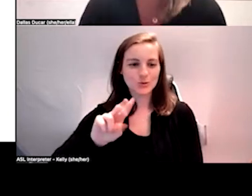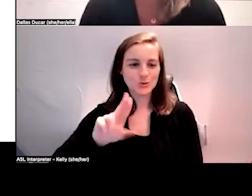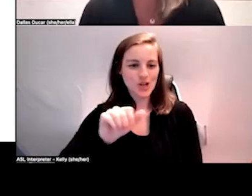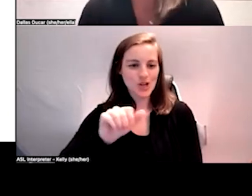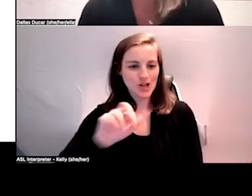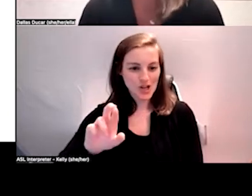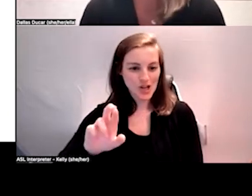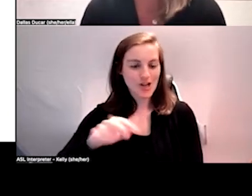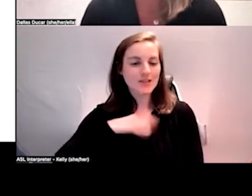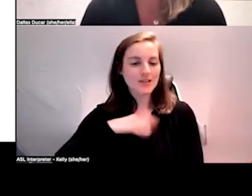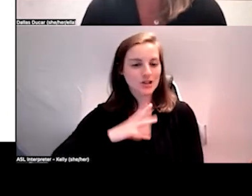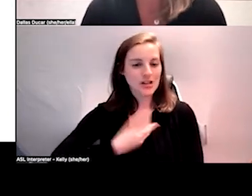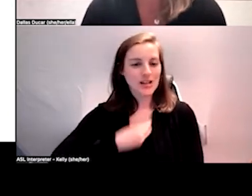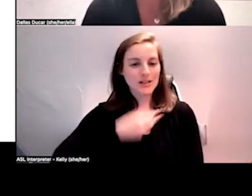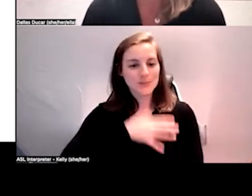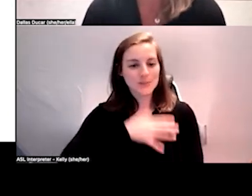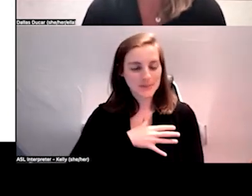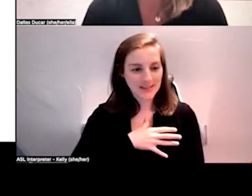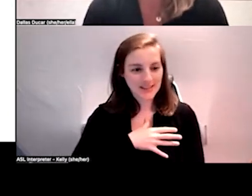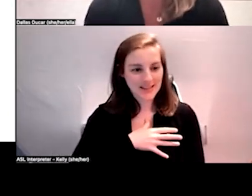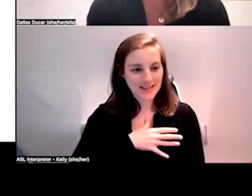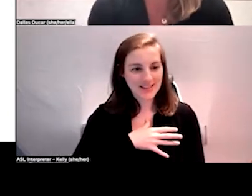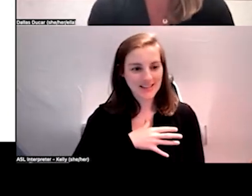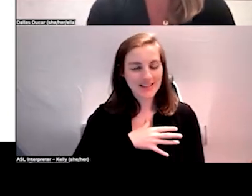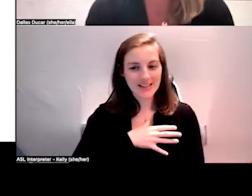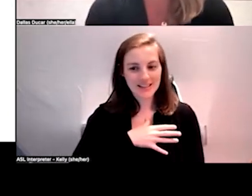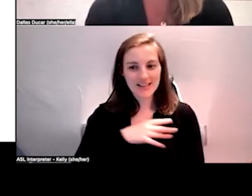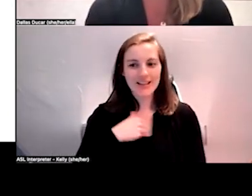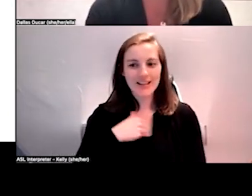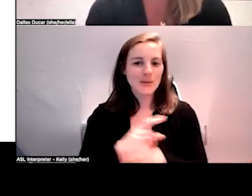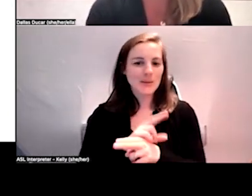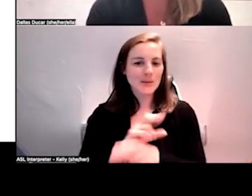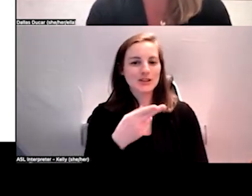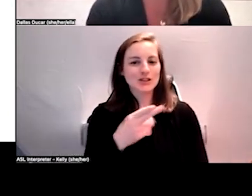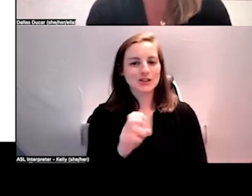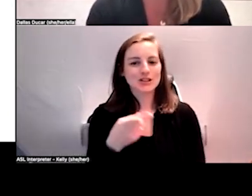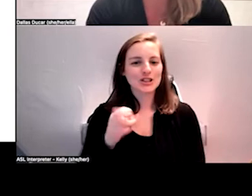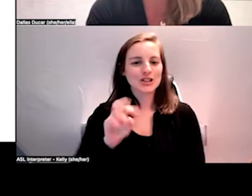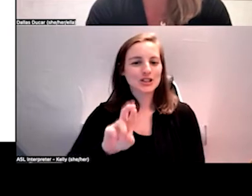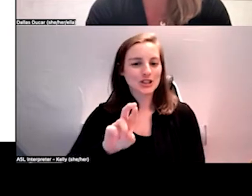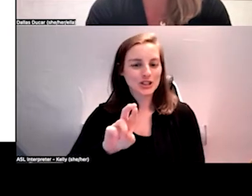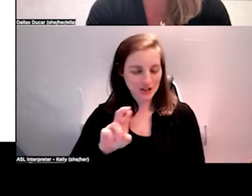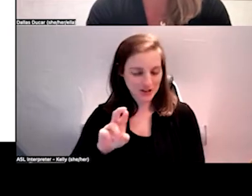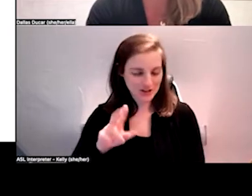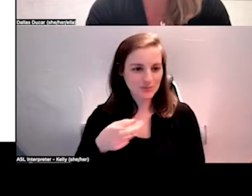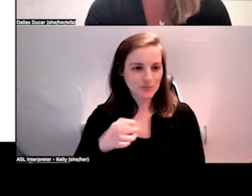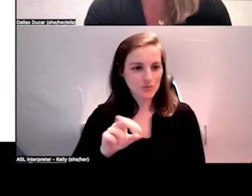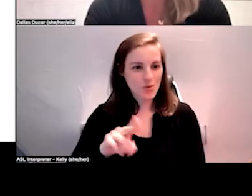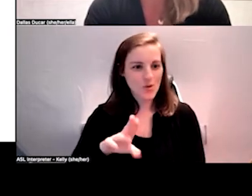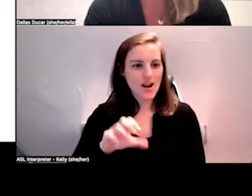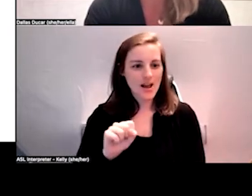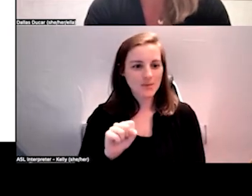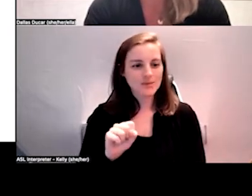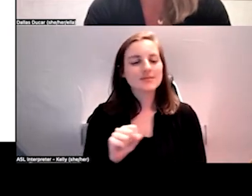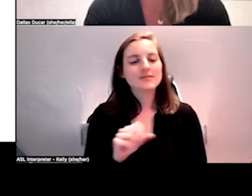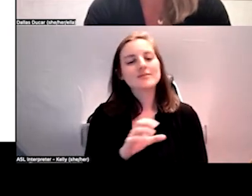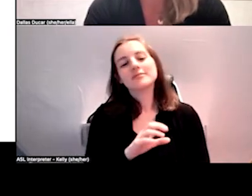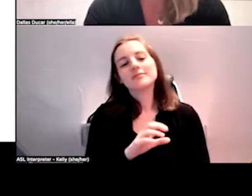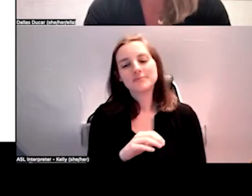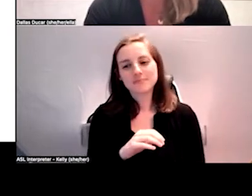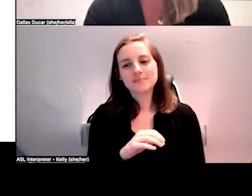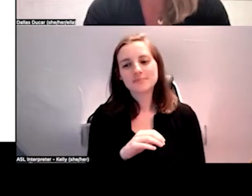trans woman and I use she, her pronouns as well, along with Aya series. And I'm